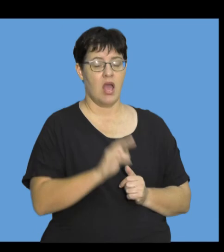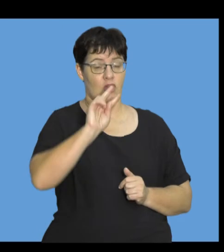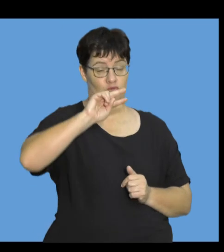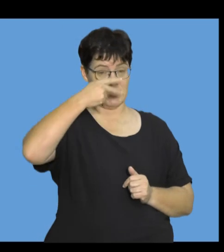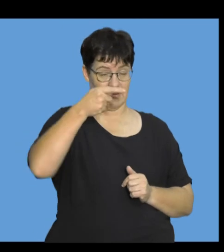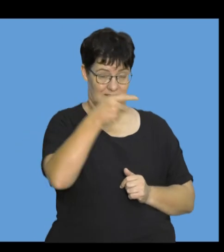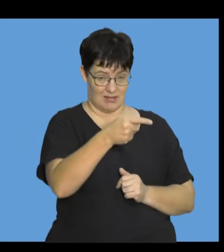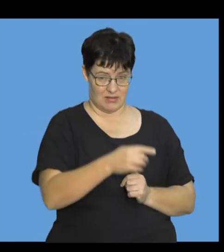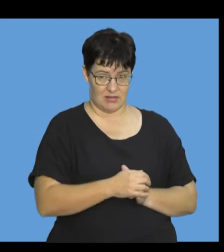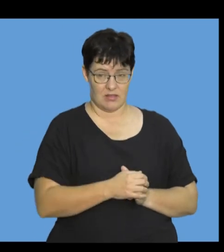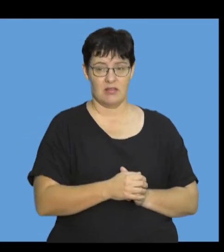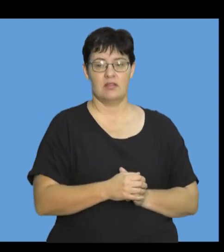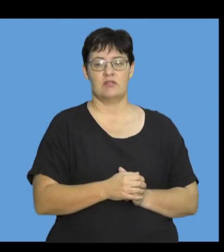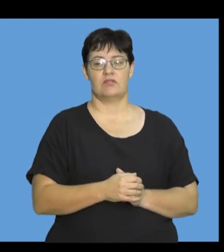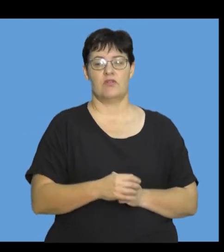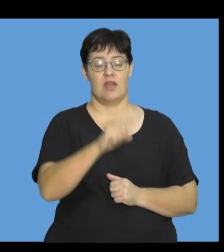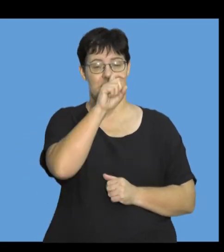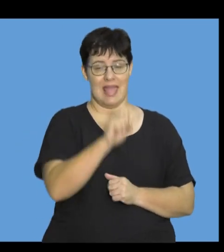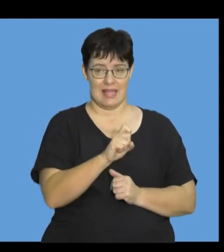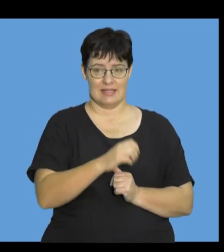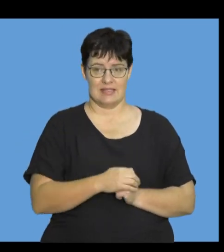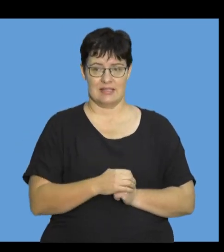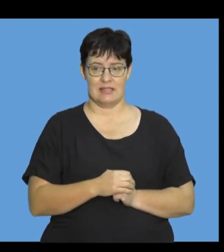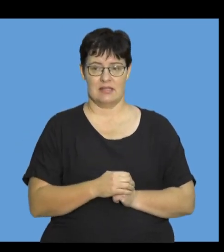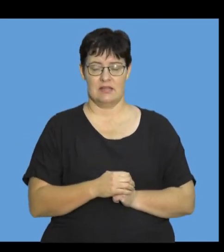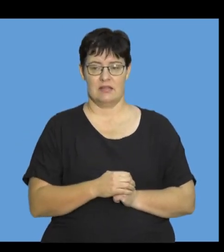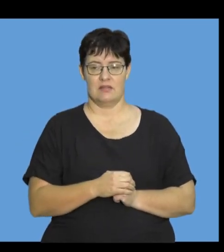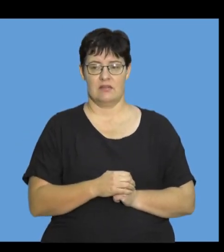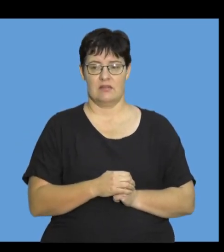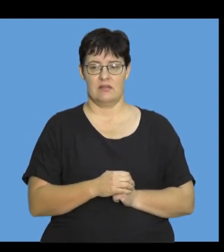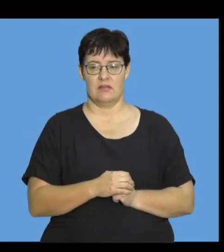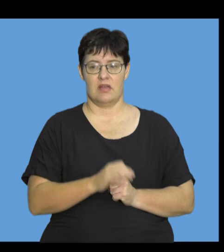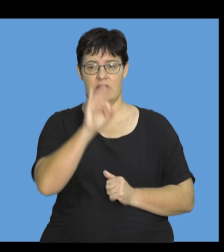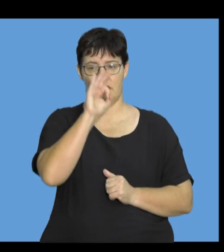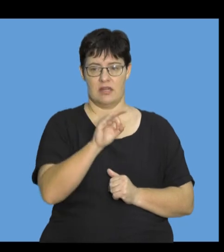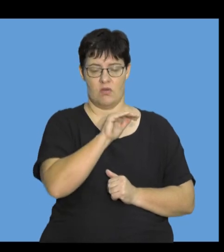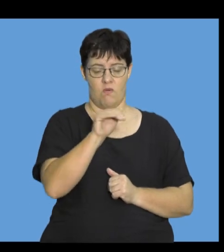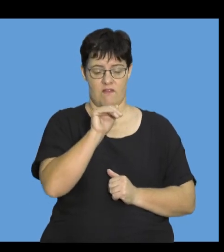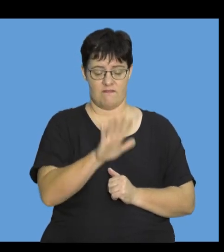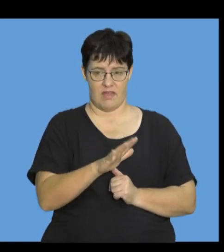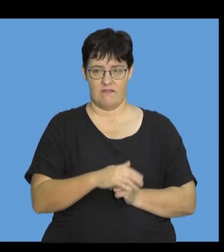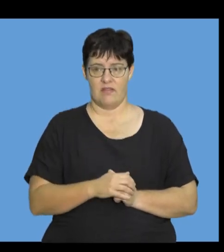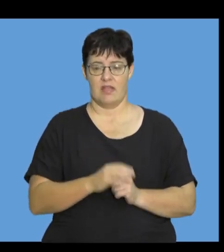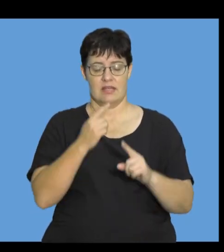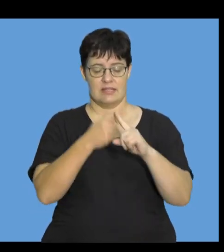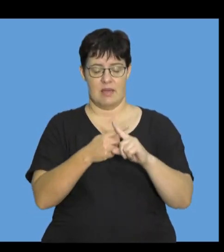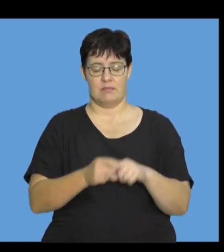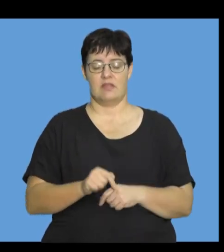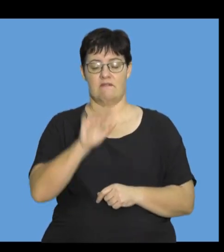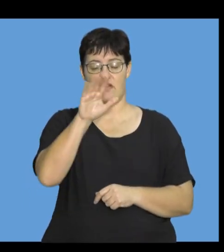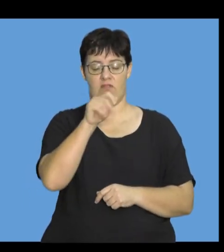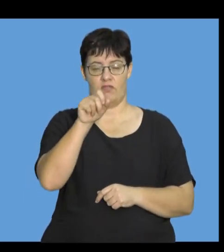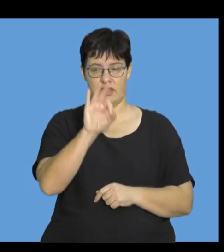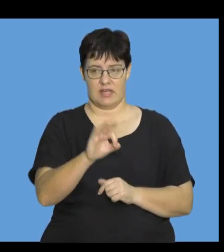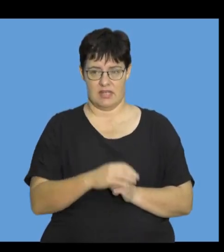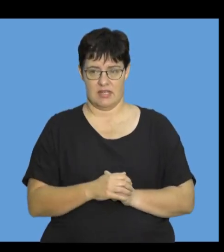the reciprocal of the rational exponent. So it's going to be x to the exponent of 3 over 5